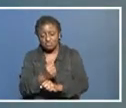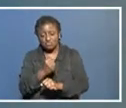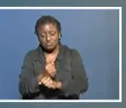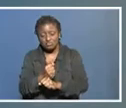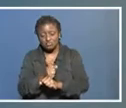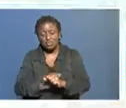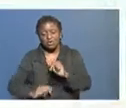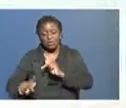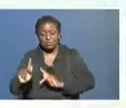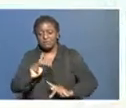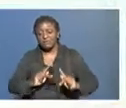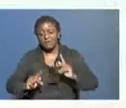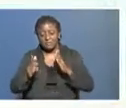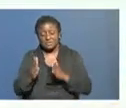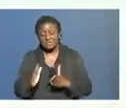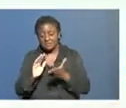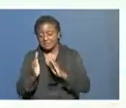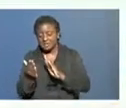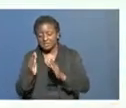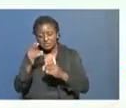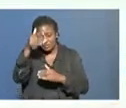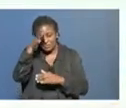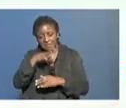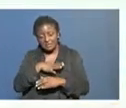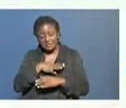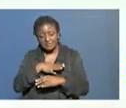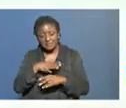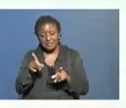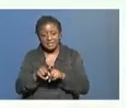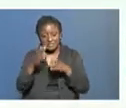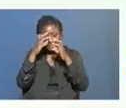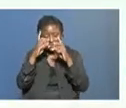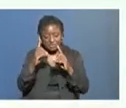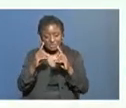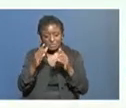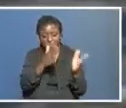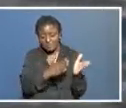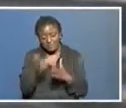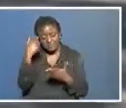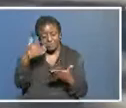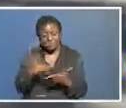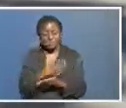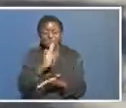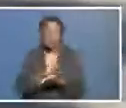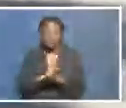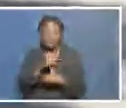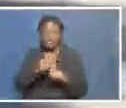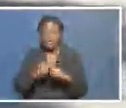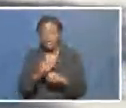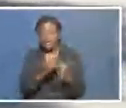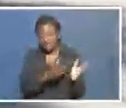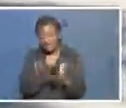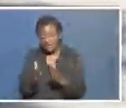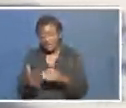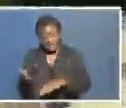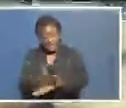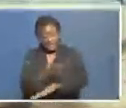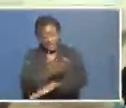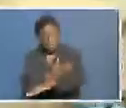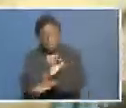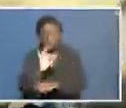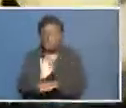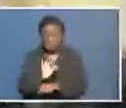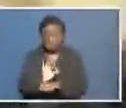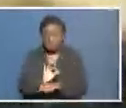male counterparts. Overall, as education officials prepare for a new school year, the plan is to improve the functionality of